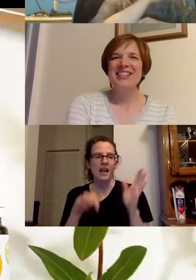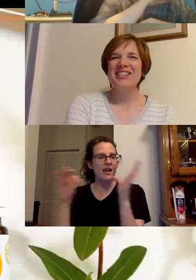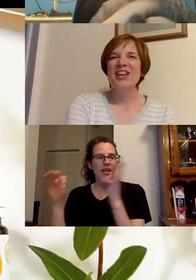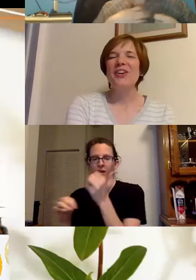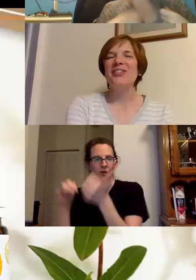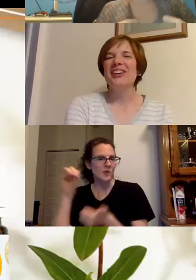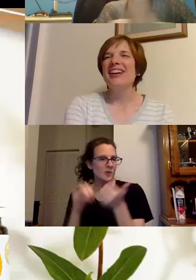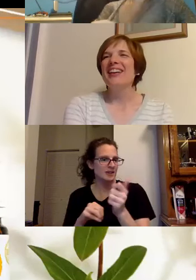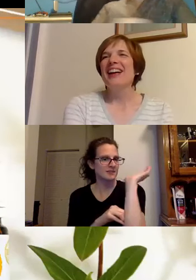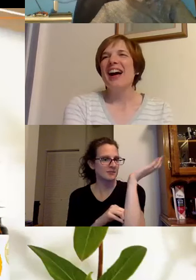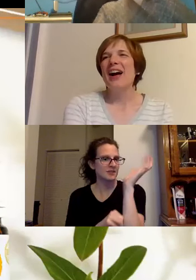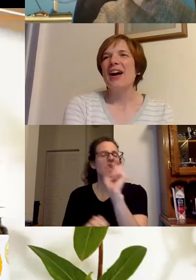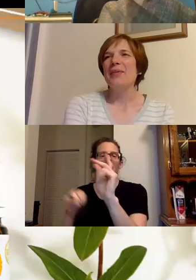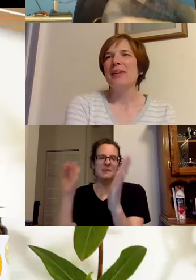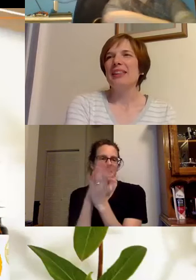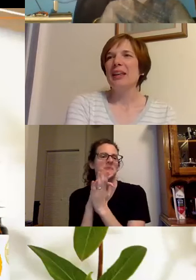So,